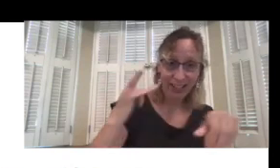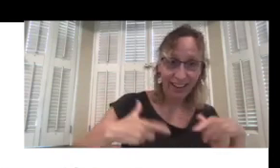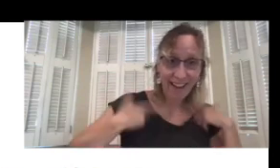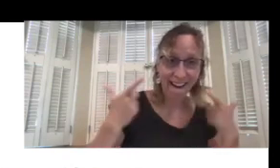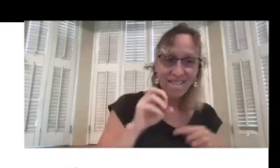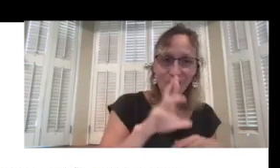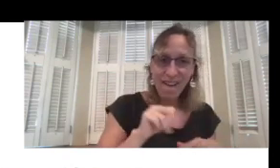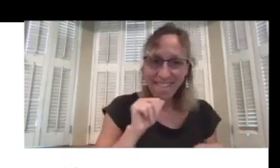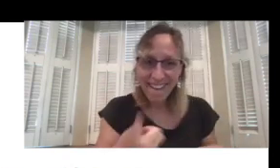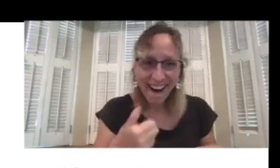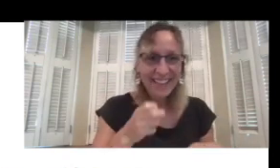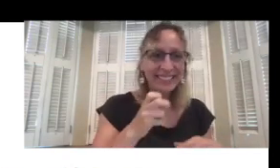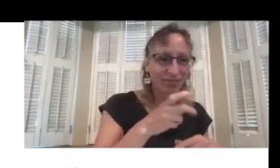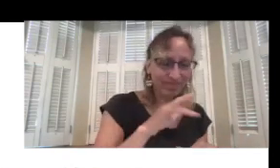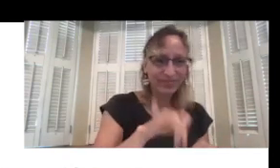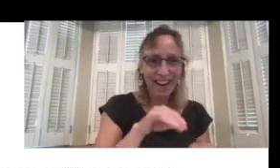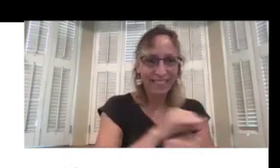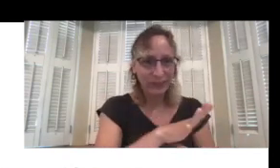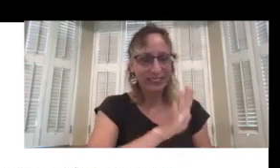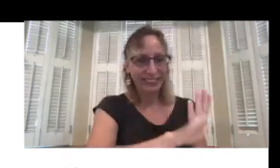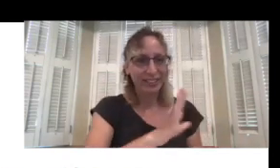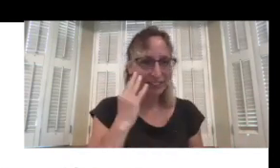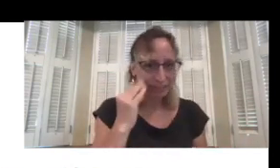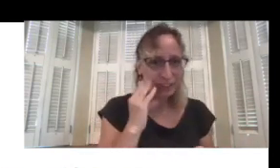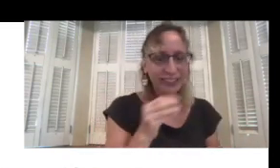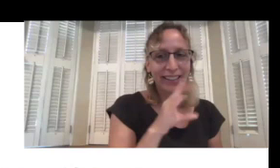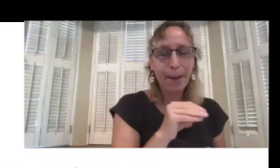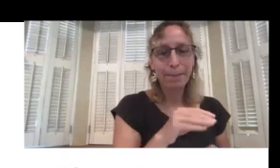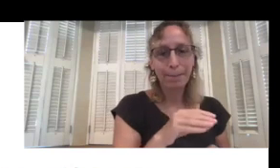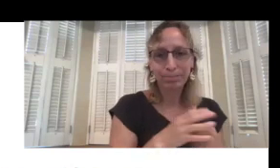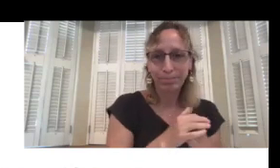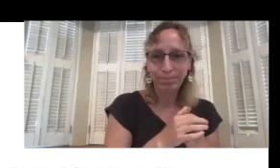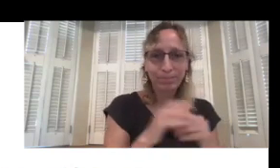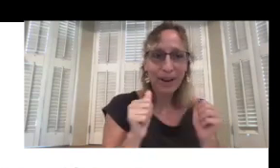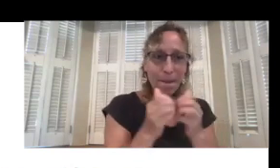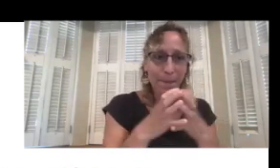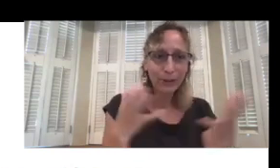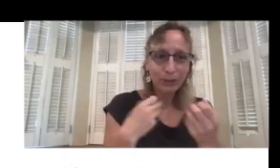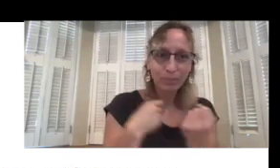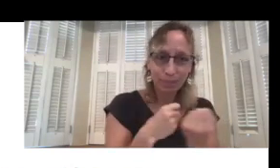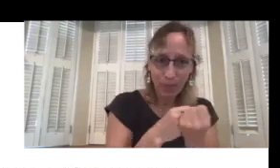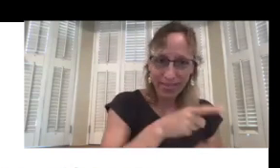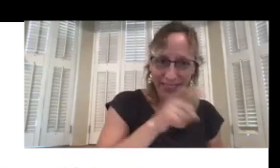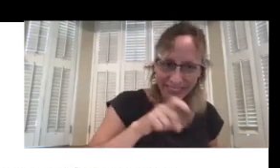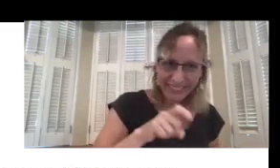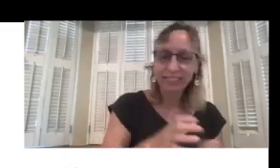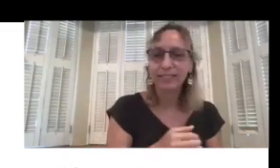And that child needs to have enough language access early in life. And if they do not, that can influence their